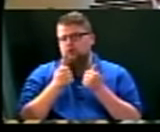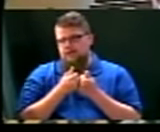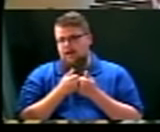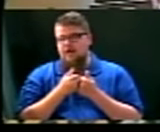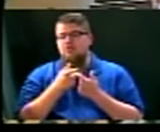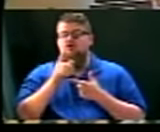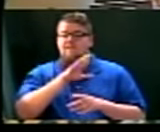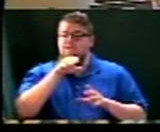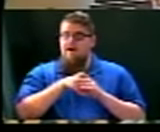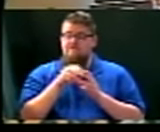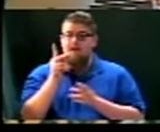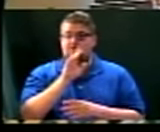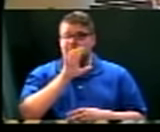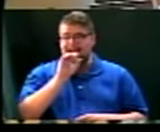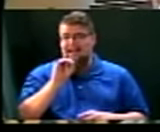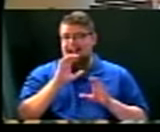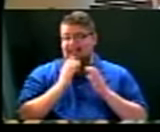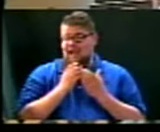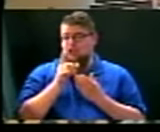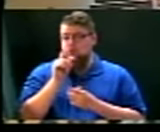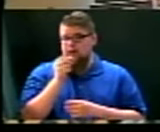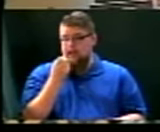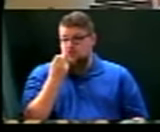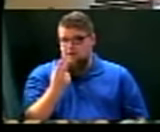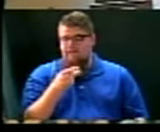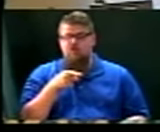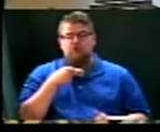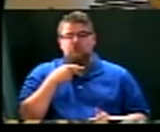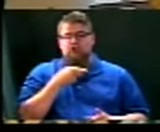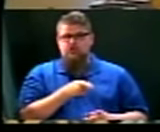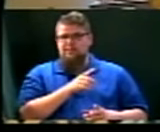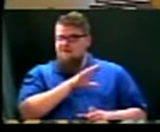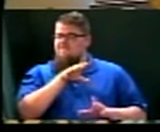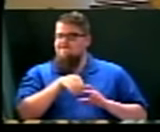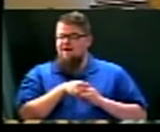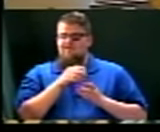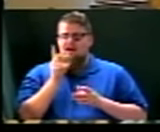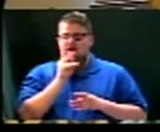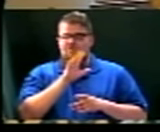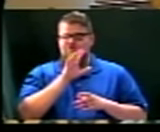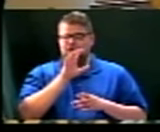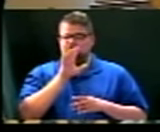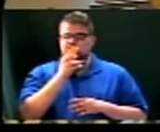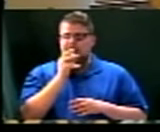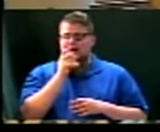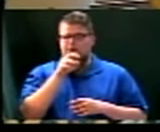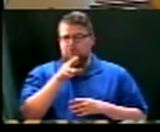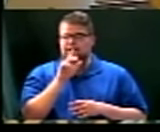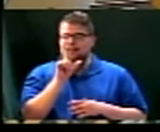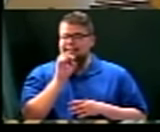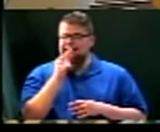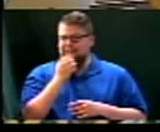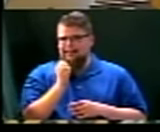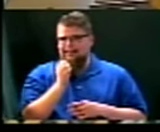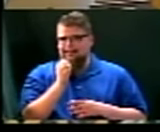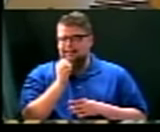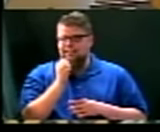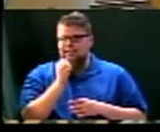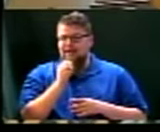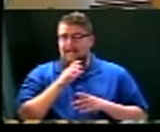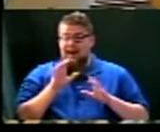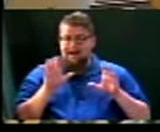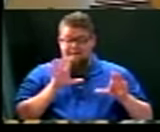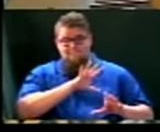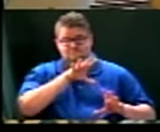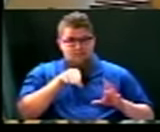Knoxville class of 2012, she is also a member of the Knoxville chapter of the Links Incorporated and an active member